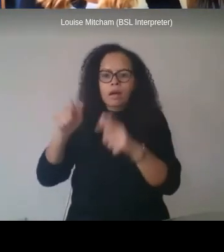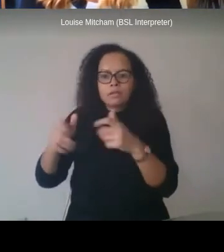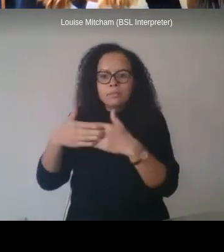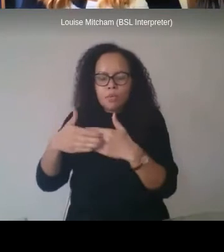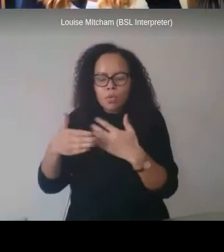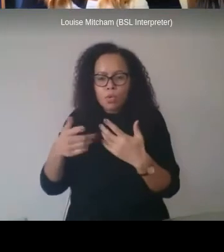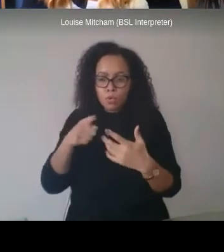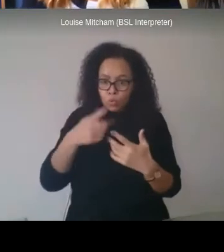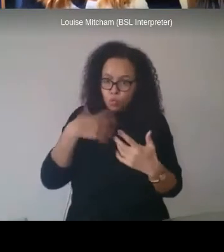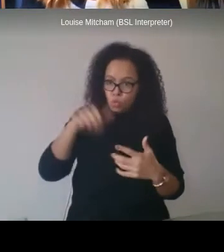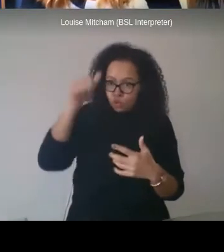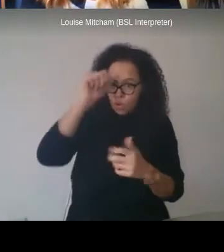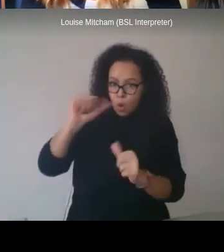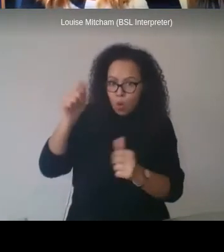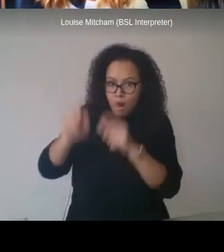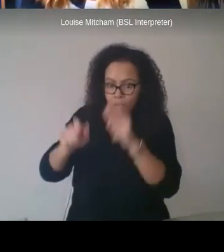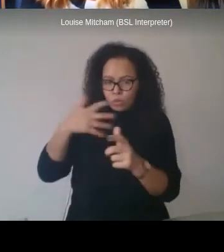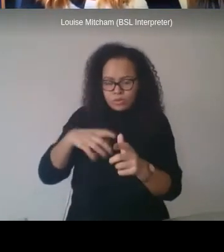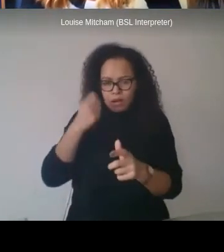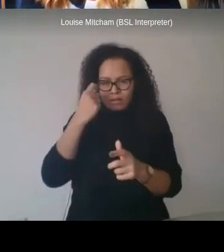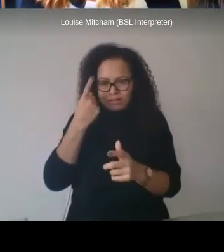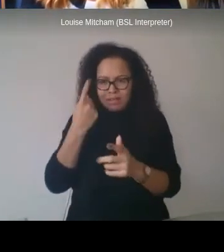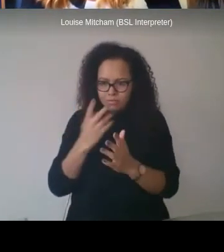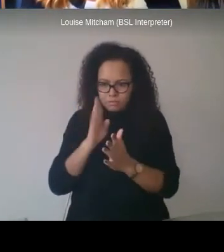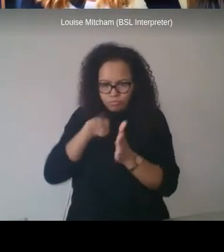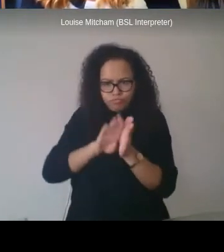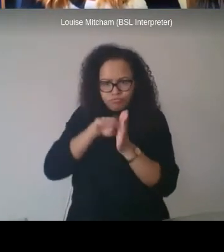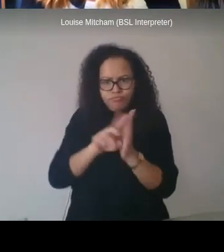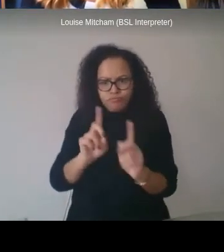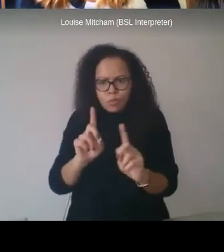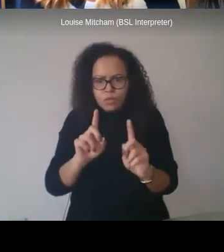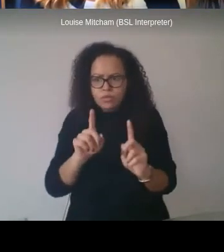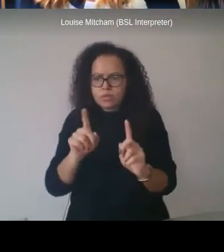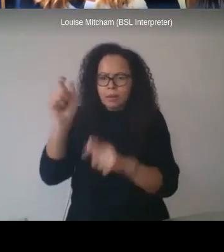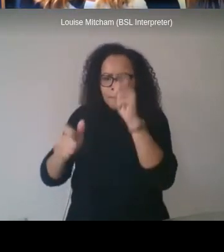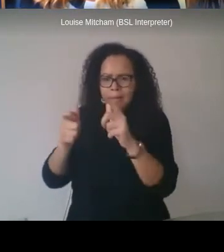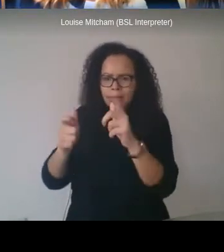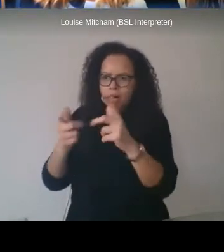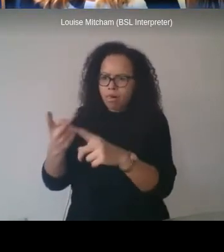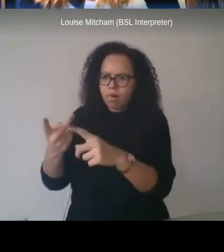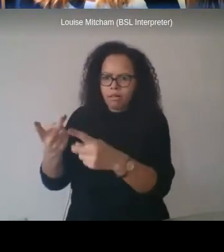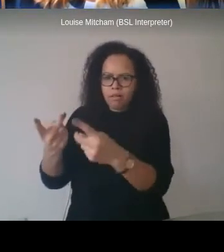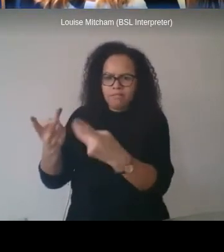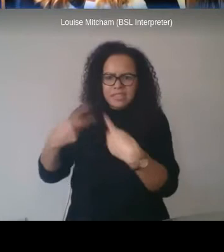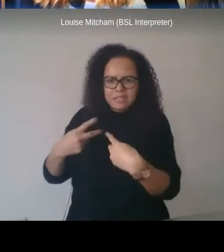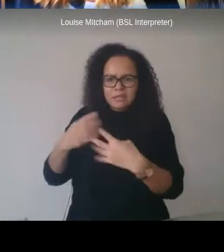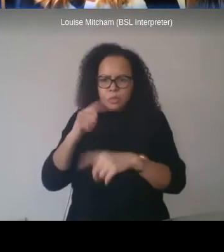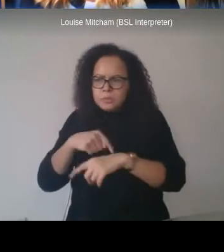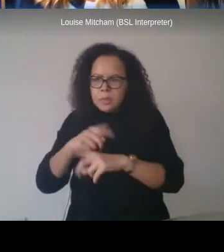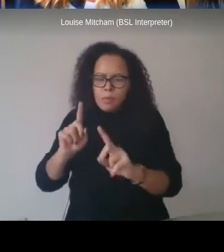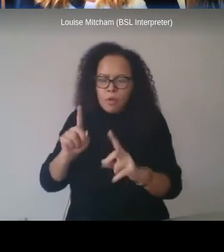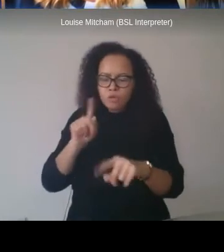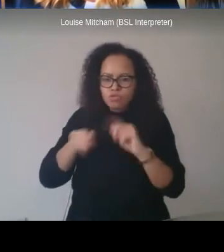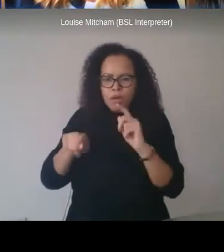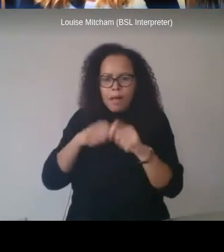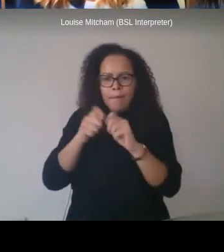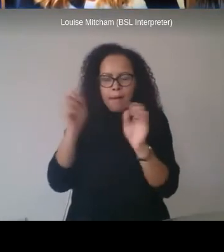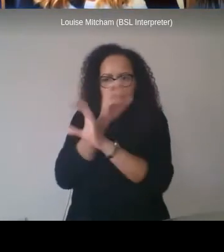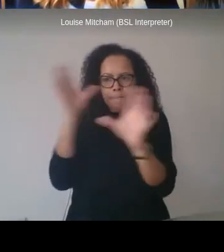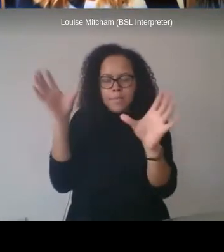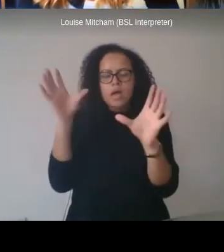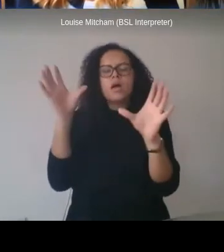customer, you've got to understand trends, you've got to understand how many times they're visiting, what they're visiting, what they're doing, and then trying to build a better picture, or maybe what